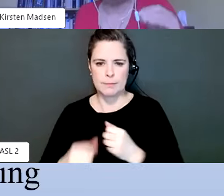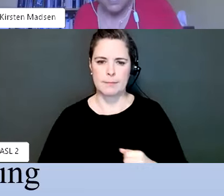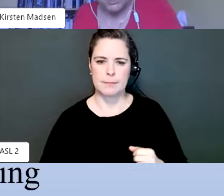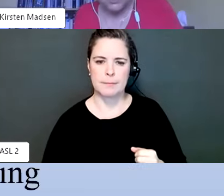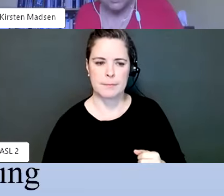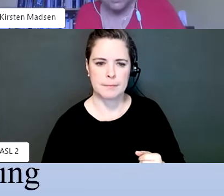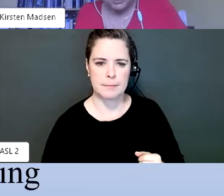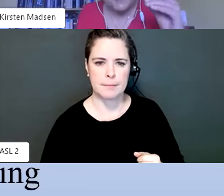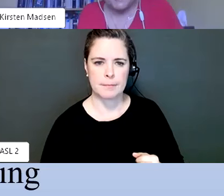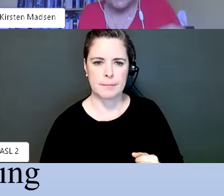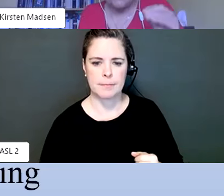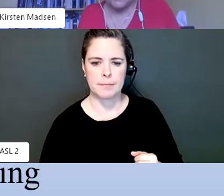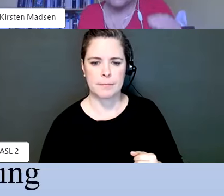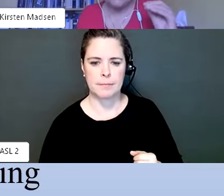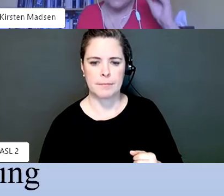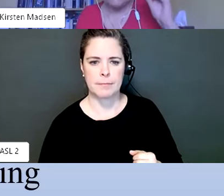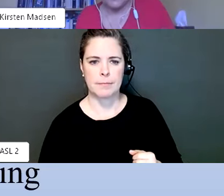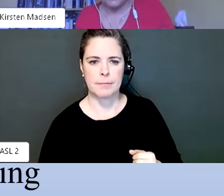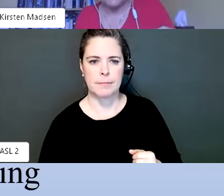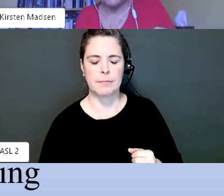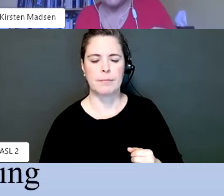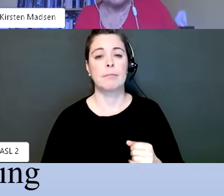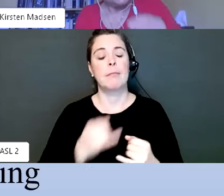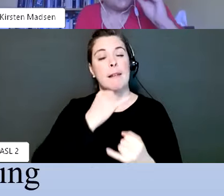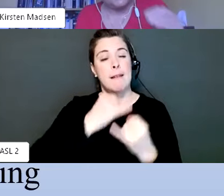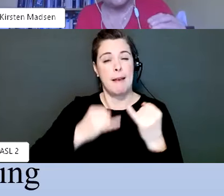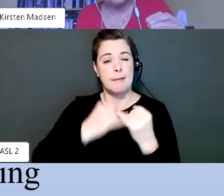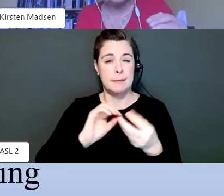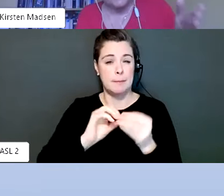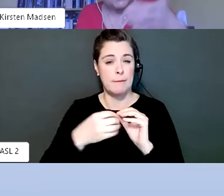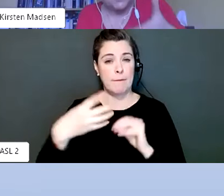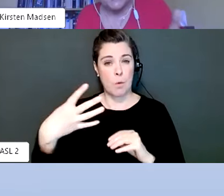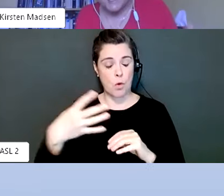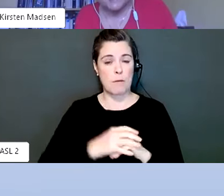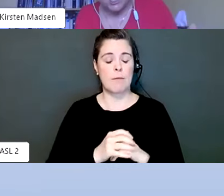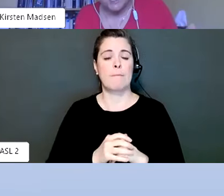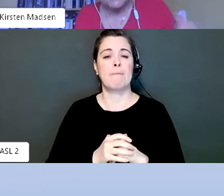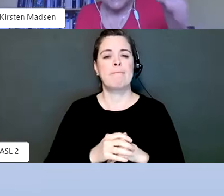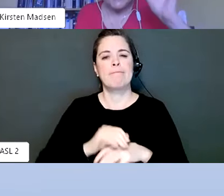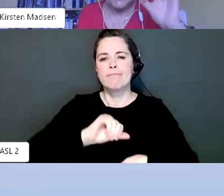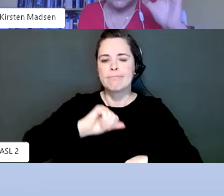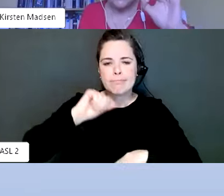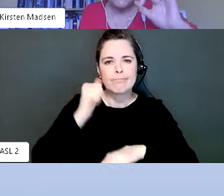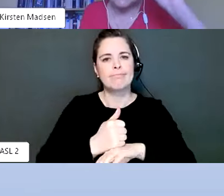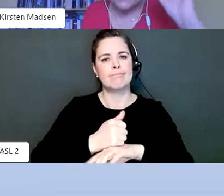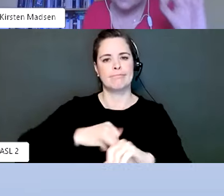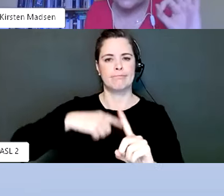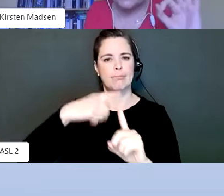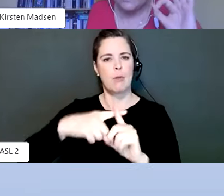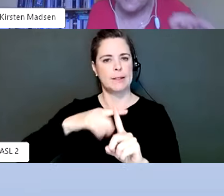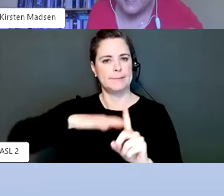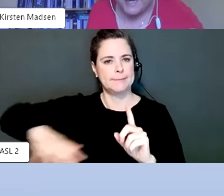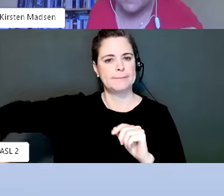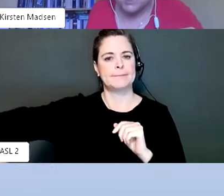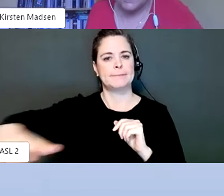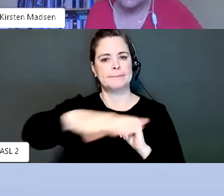final module, creating a positive environment. Here, so in the next slide, here it's clearly laid out what